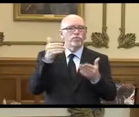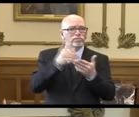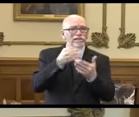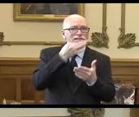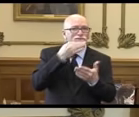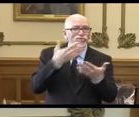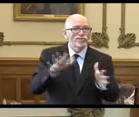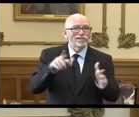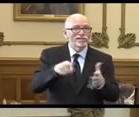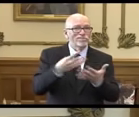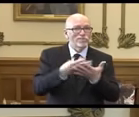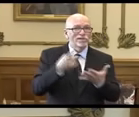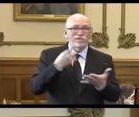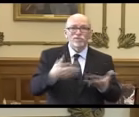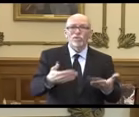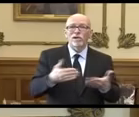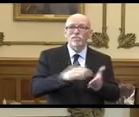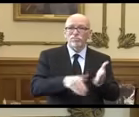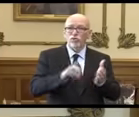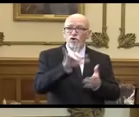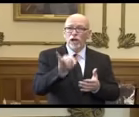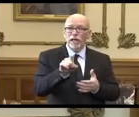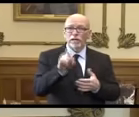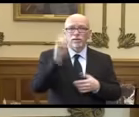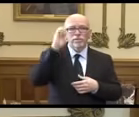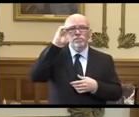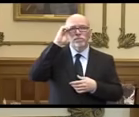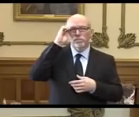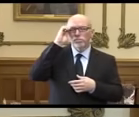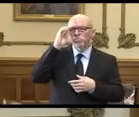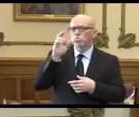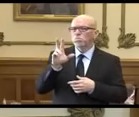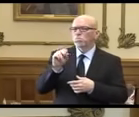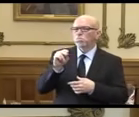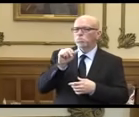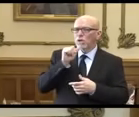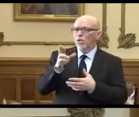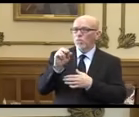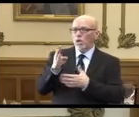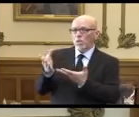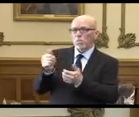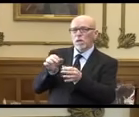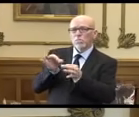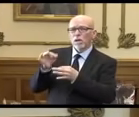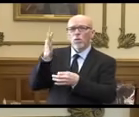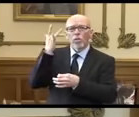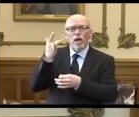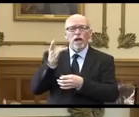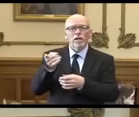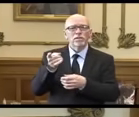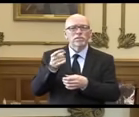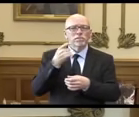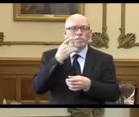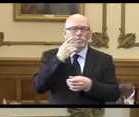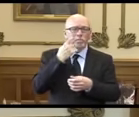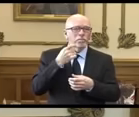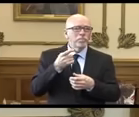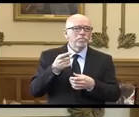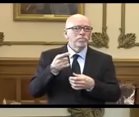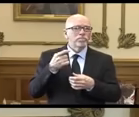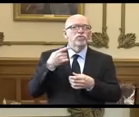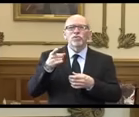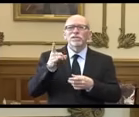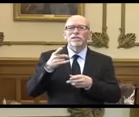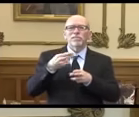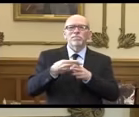their sentences out a little early? No, it hasn't. Rob, you want to talk about the reason why, as you did allude